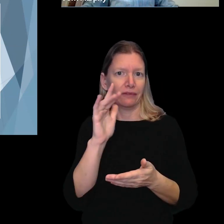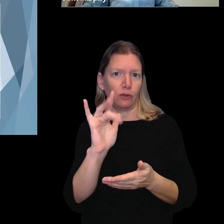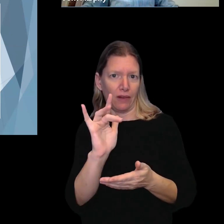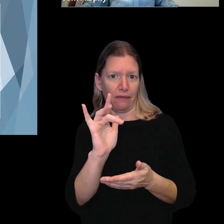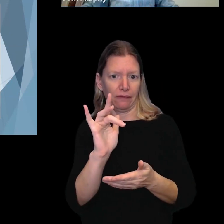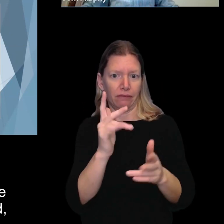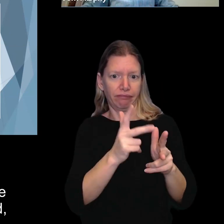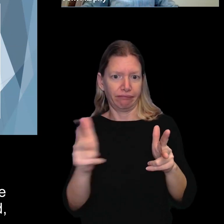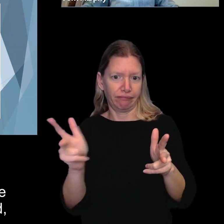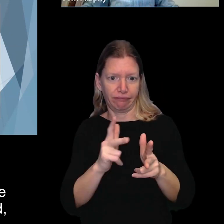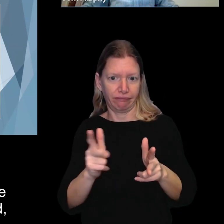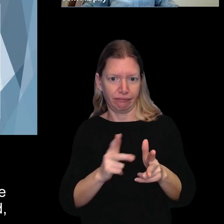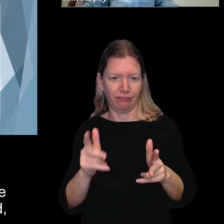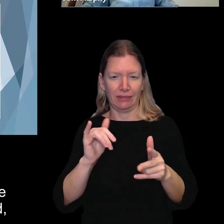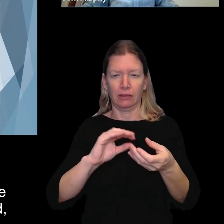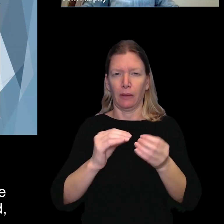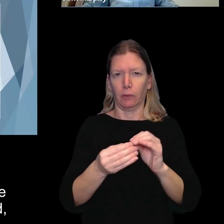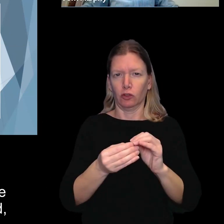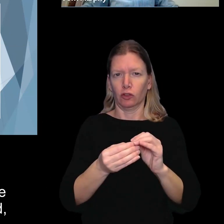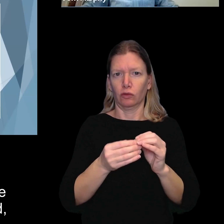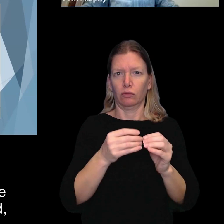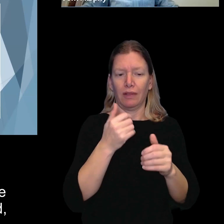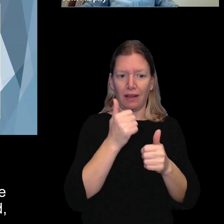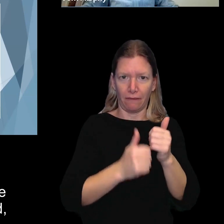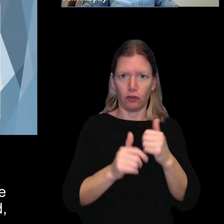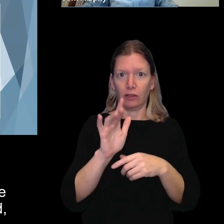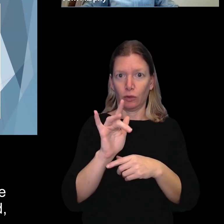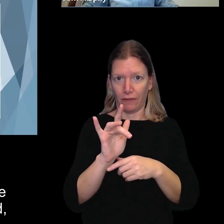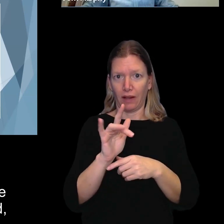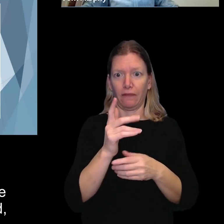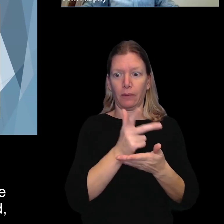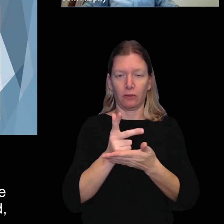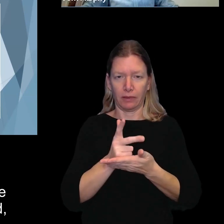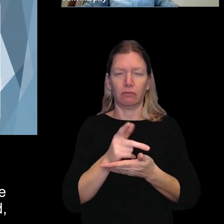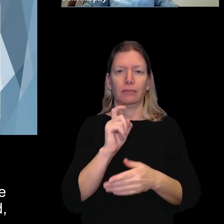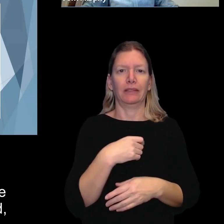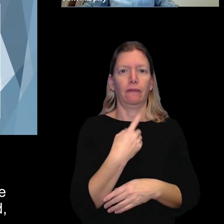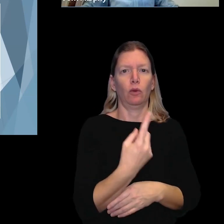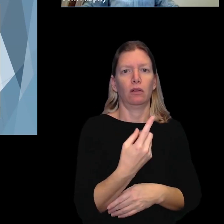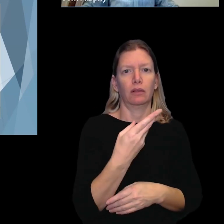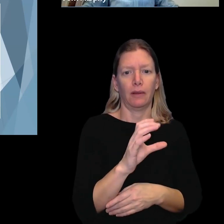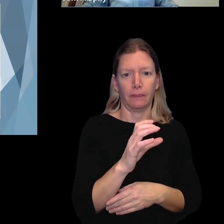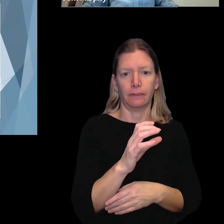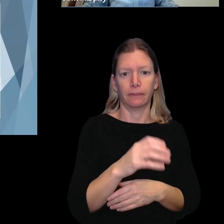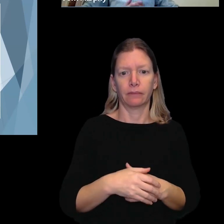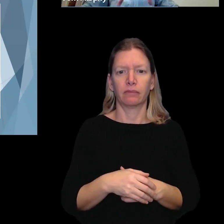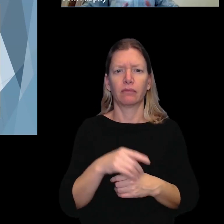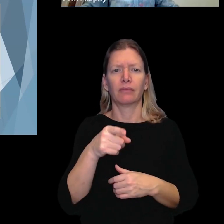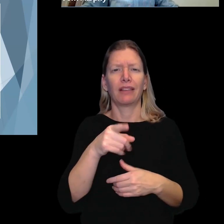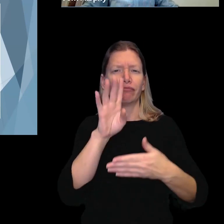ratio. This is for the number of accessible parking spaces which are required.